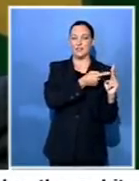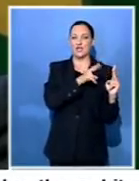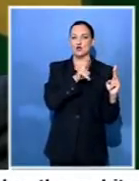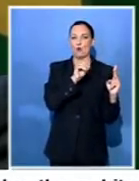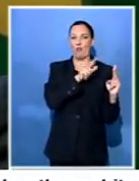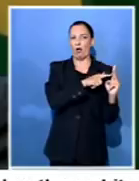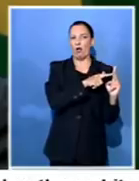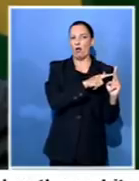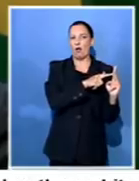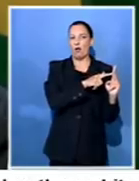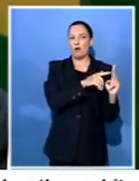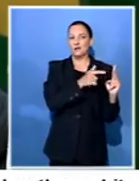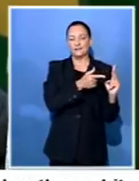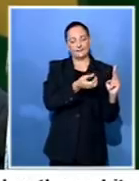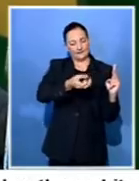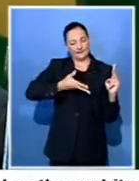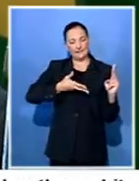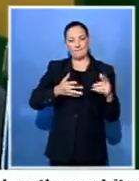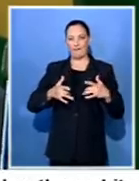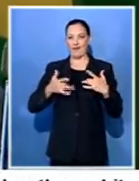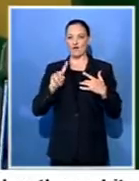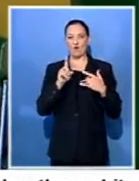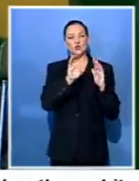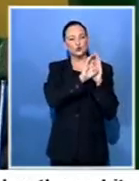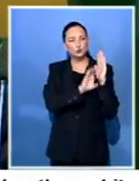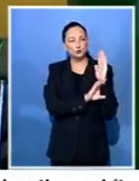bringing to life our constitution.